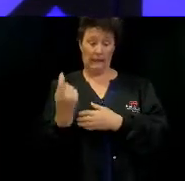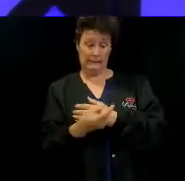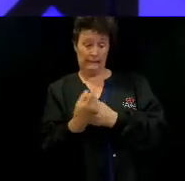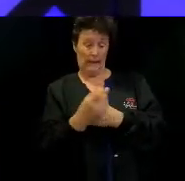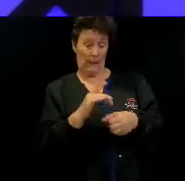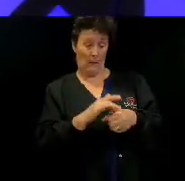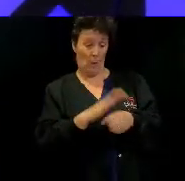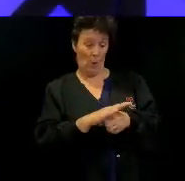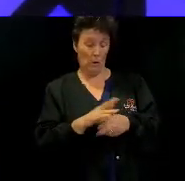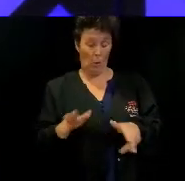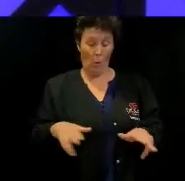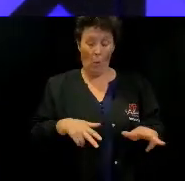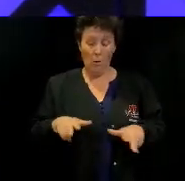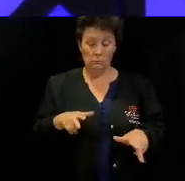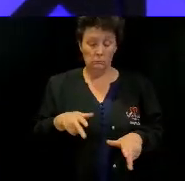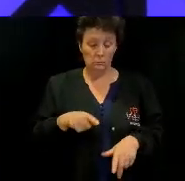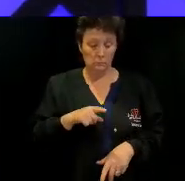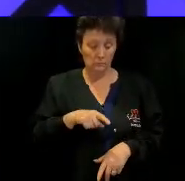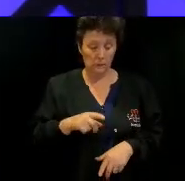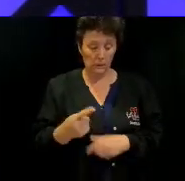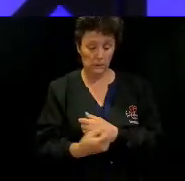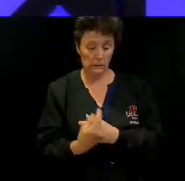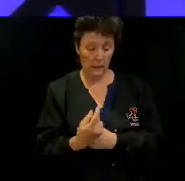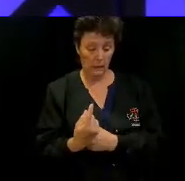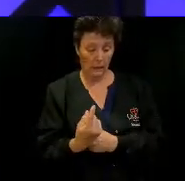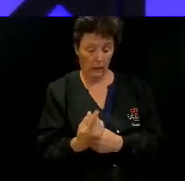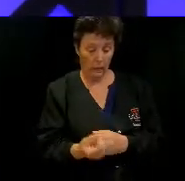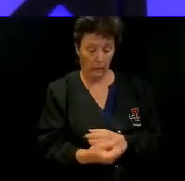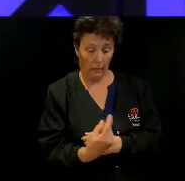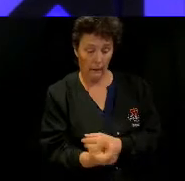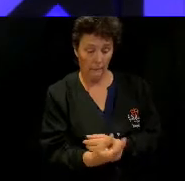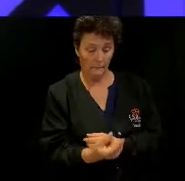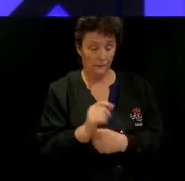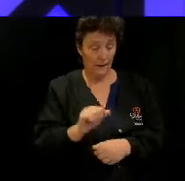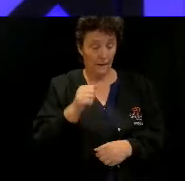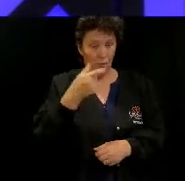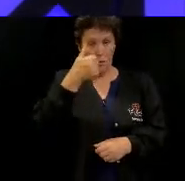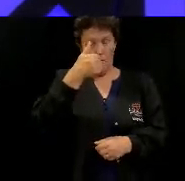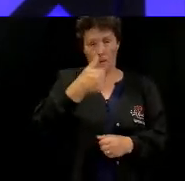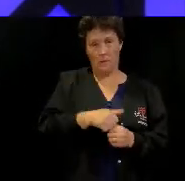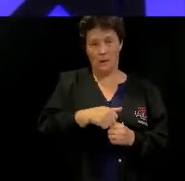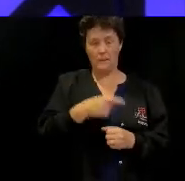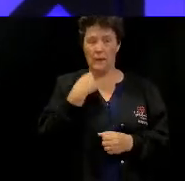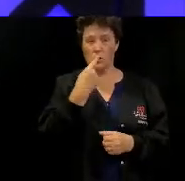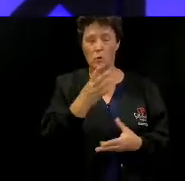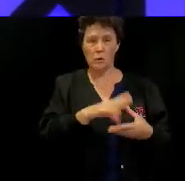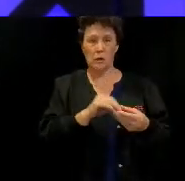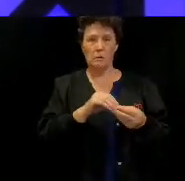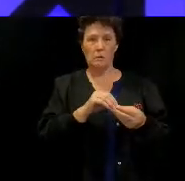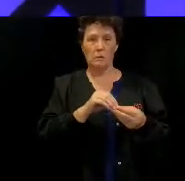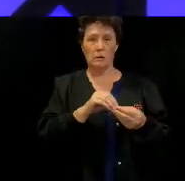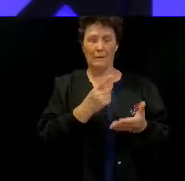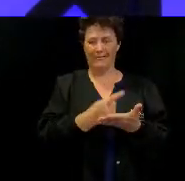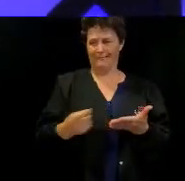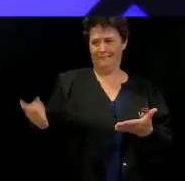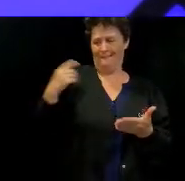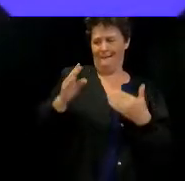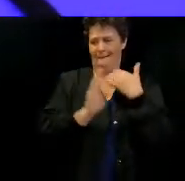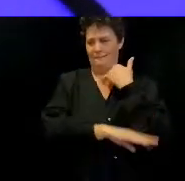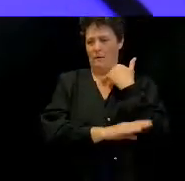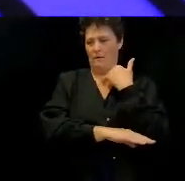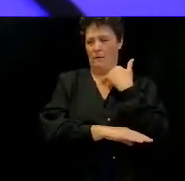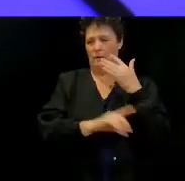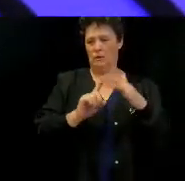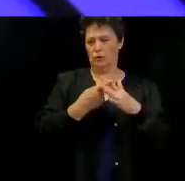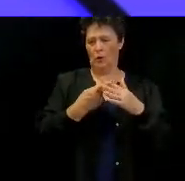the path, right? I can remember, I think I maybe told this story, but it was back last fall, and it was starting to